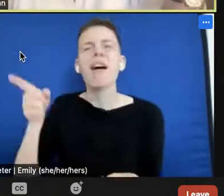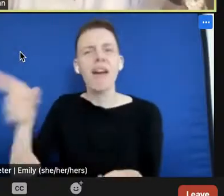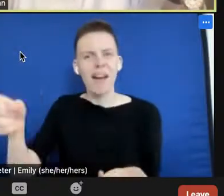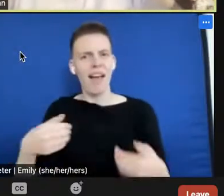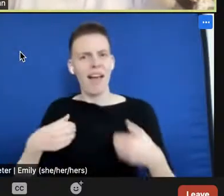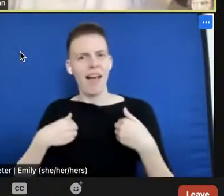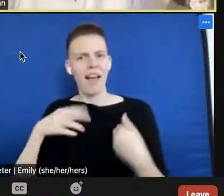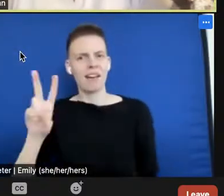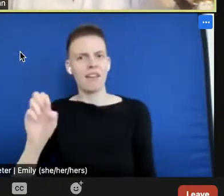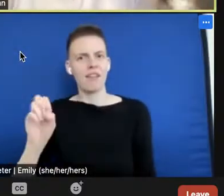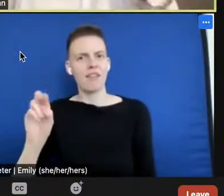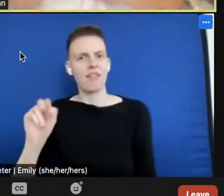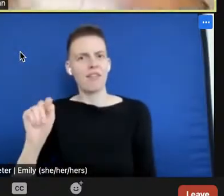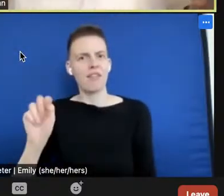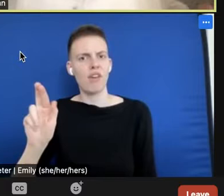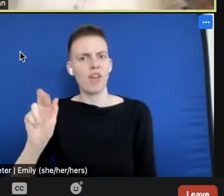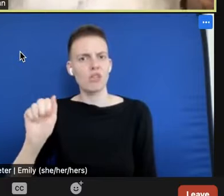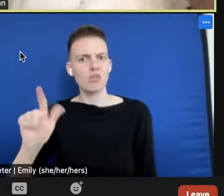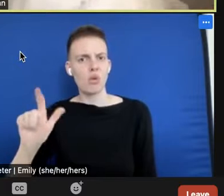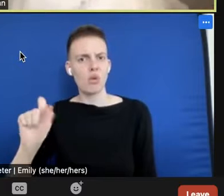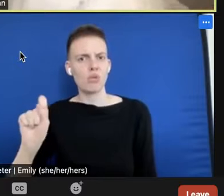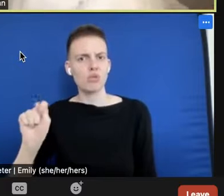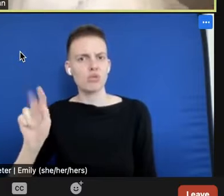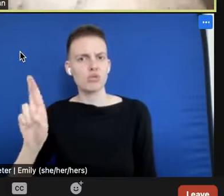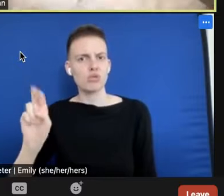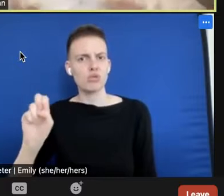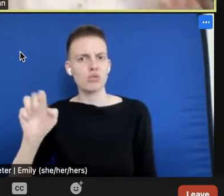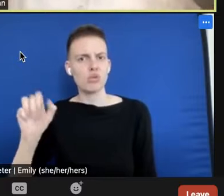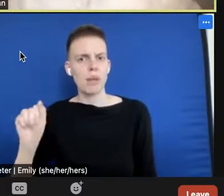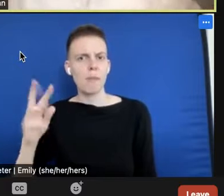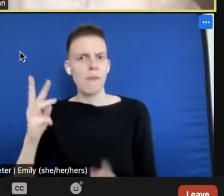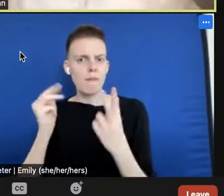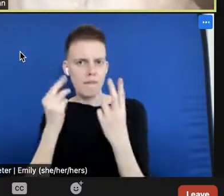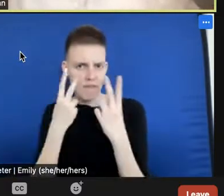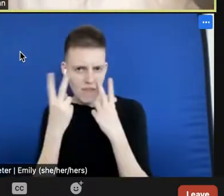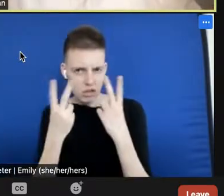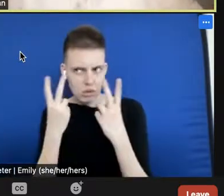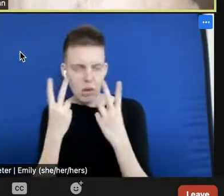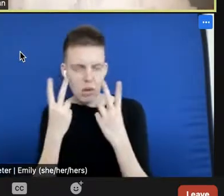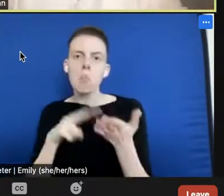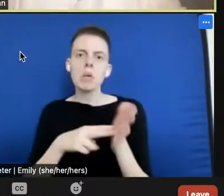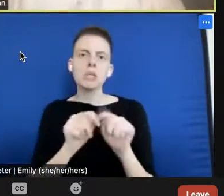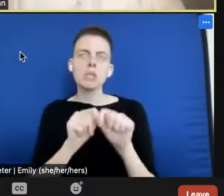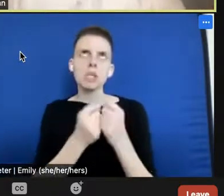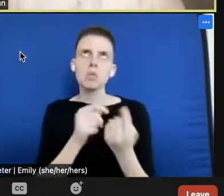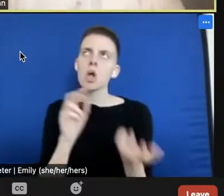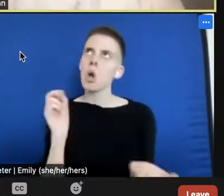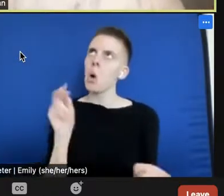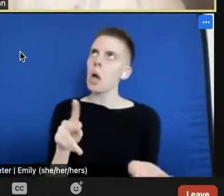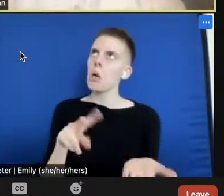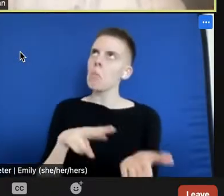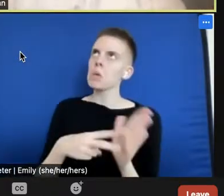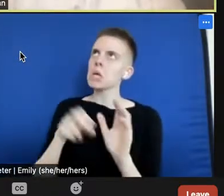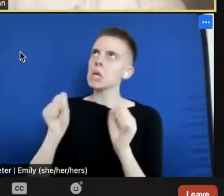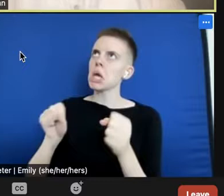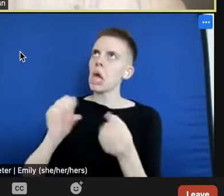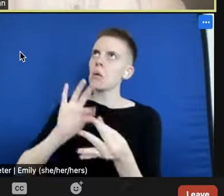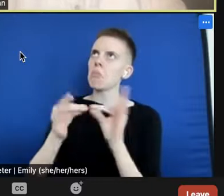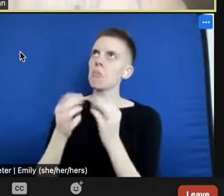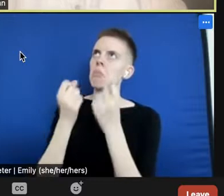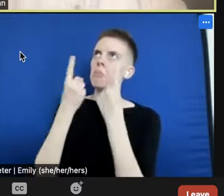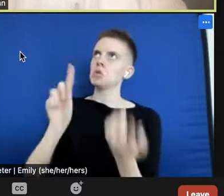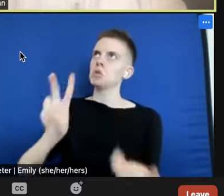and the team thought, okay, 2D's okay. 2D's fine. I'm not so sure it's fine.